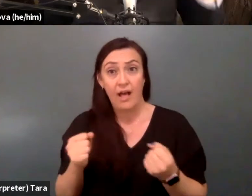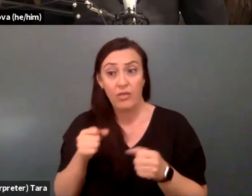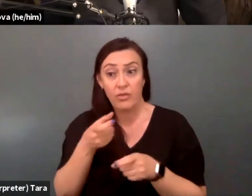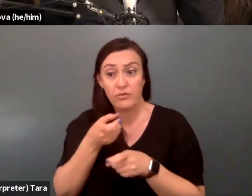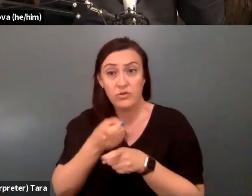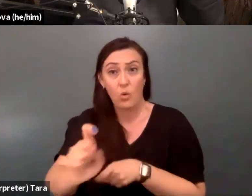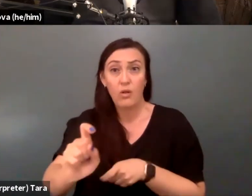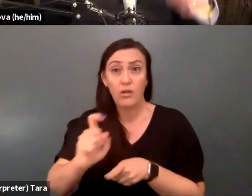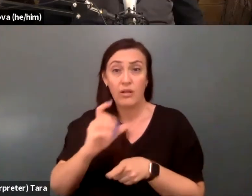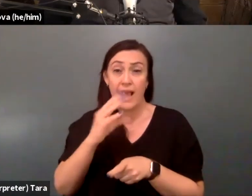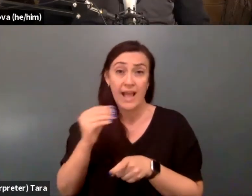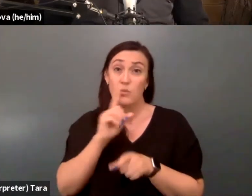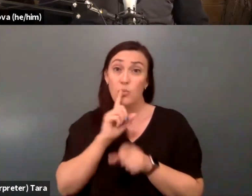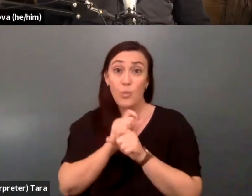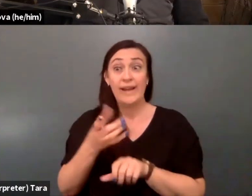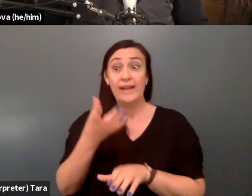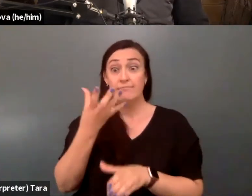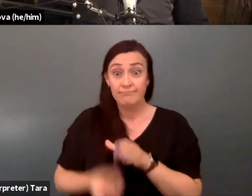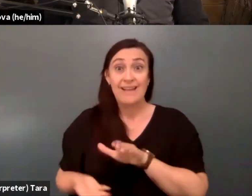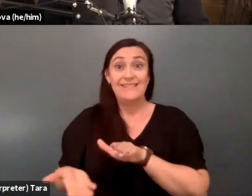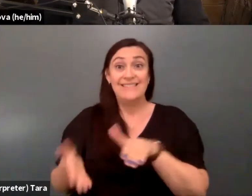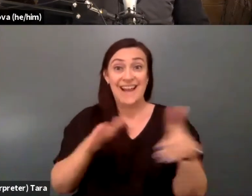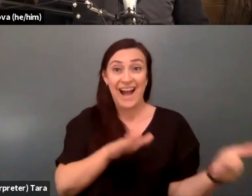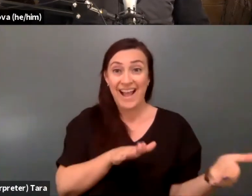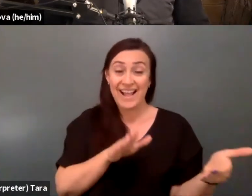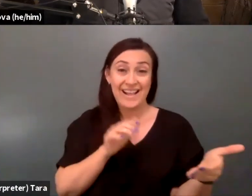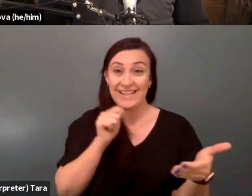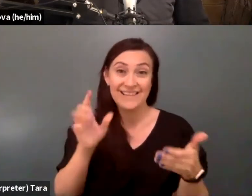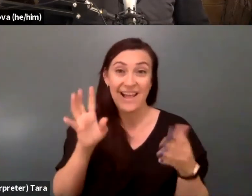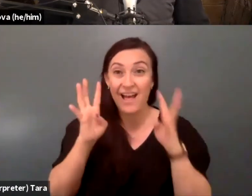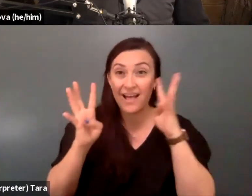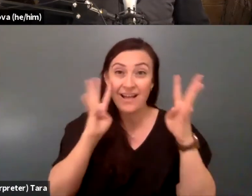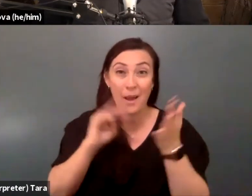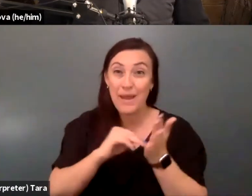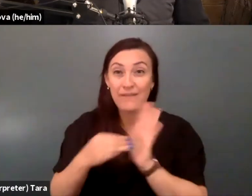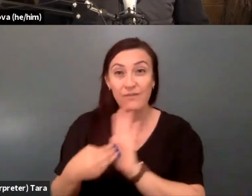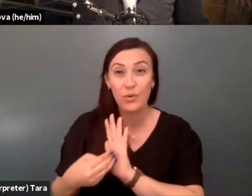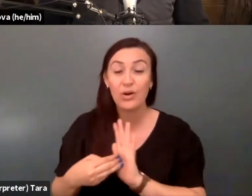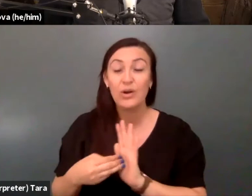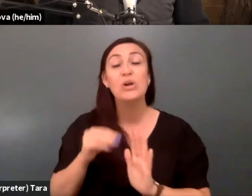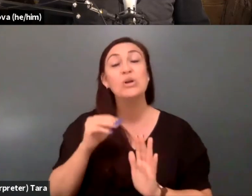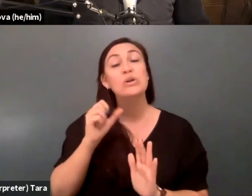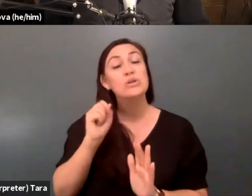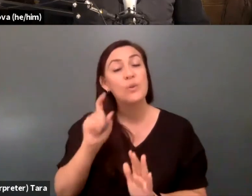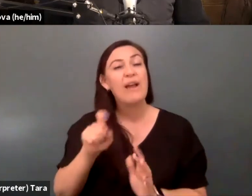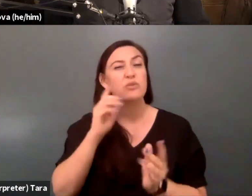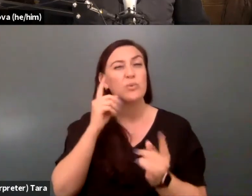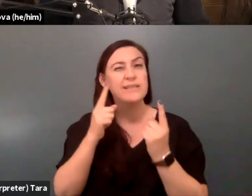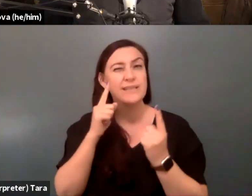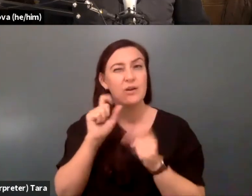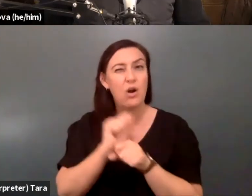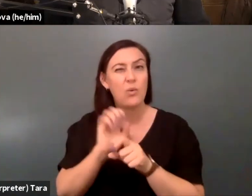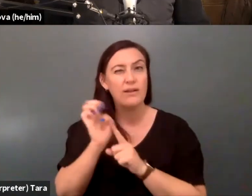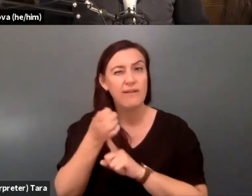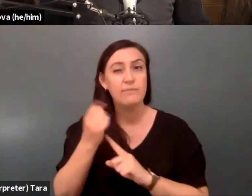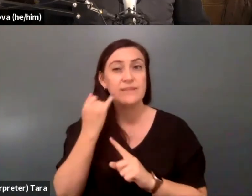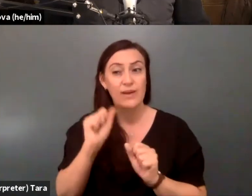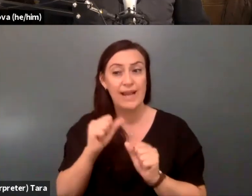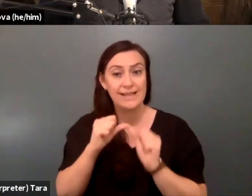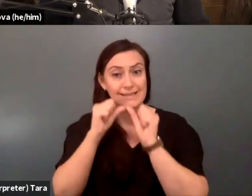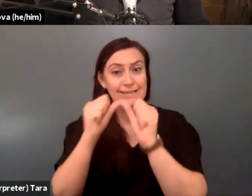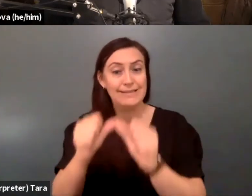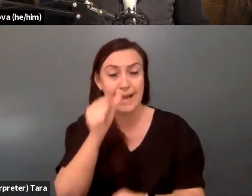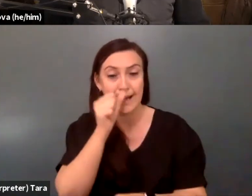hyperbole. We really do have to consider our work environments and whether or not they are sustainable for our